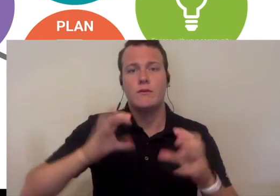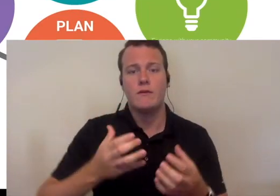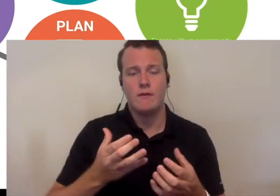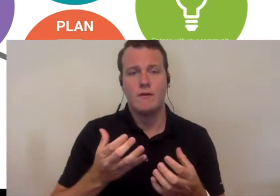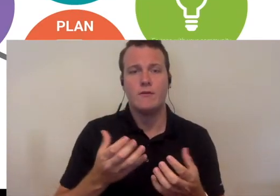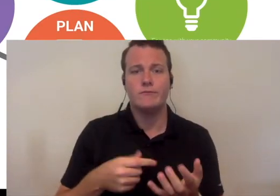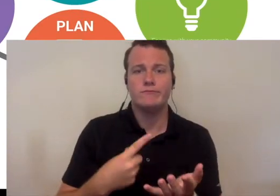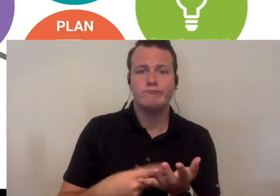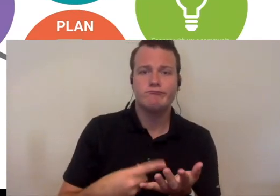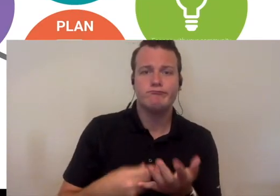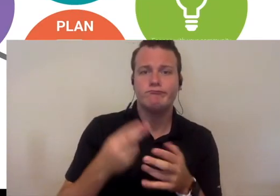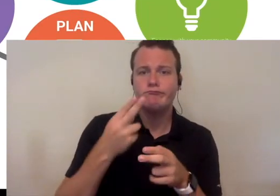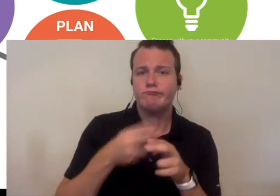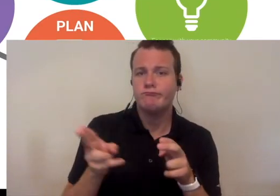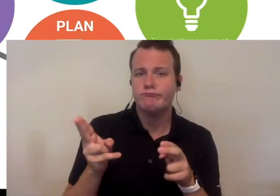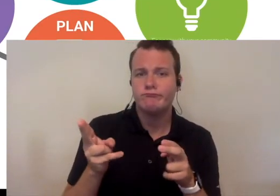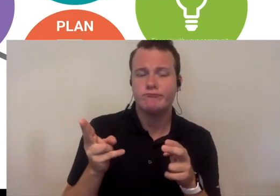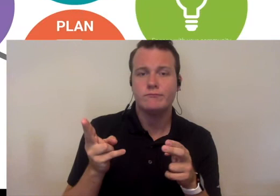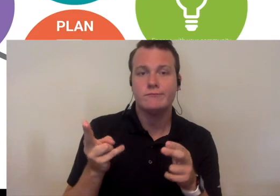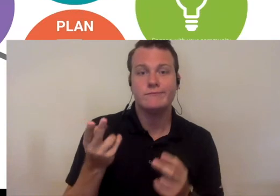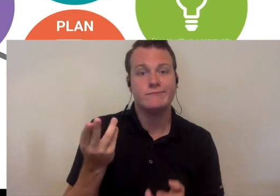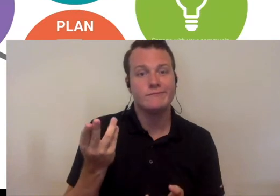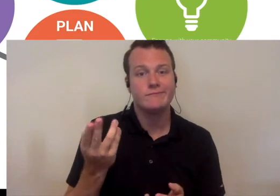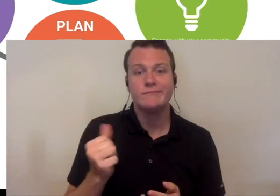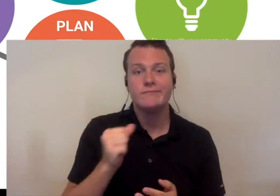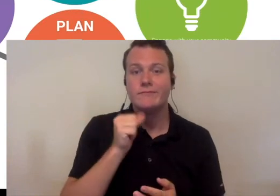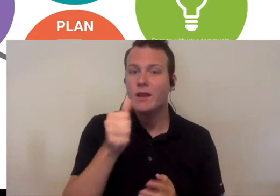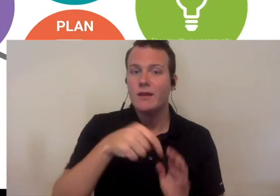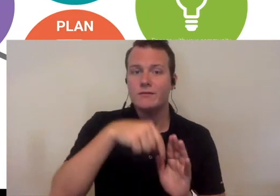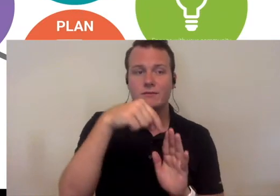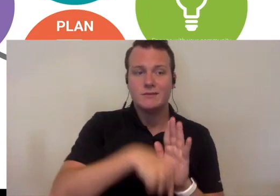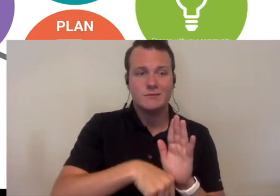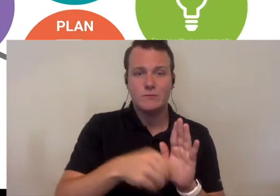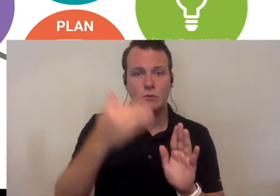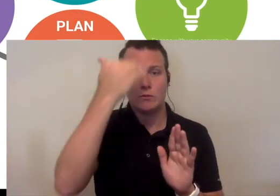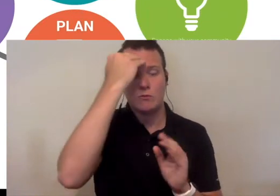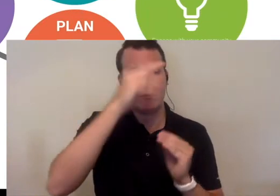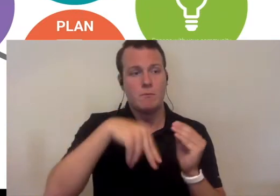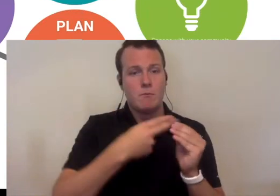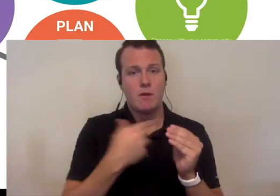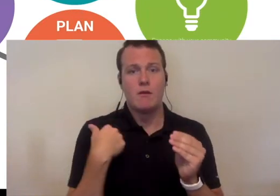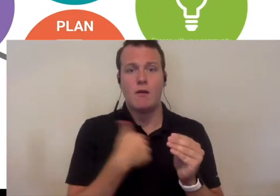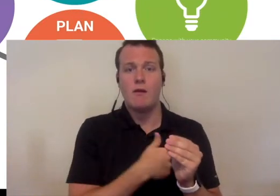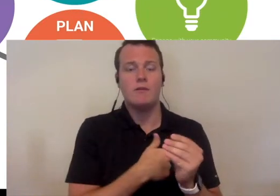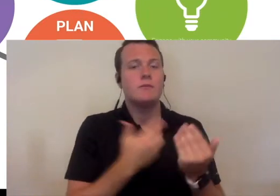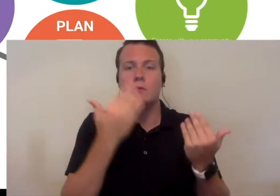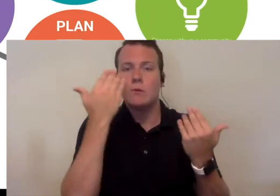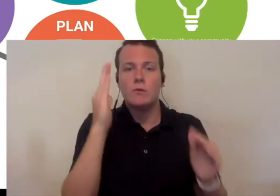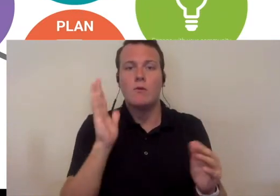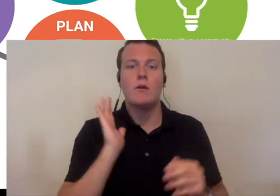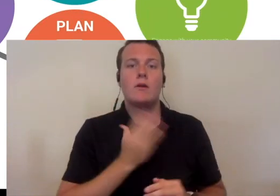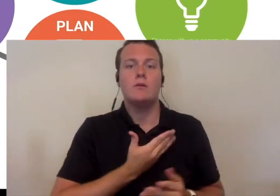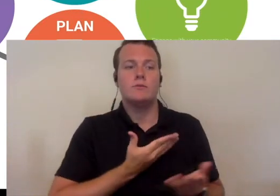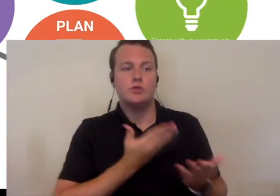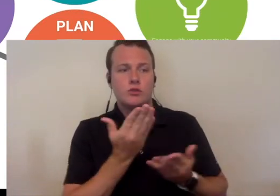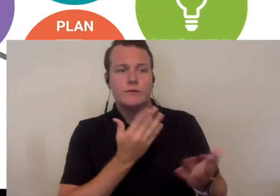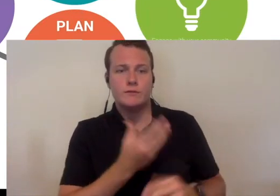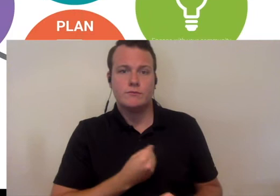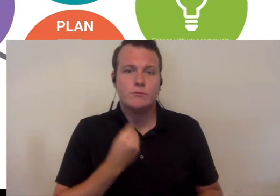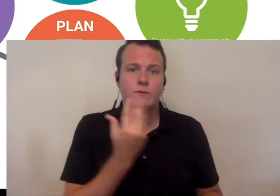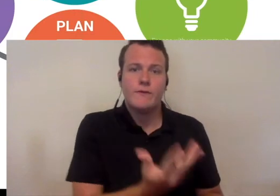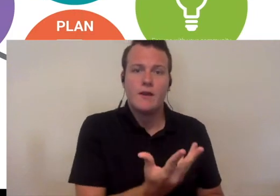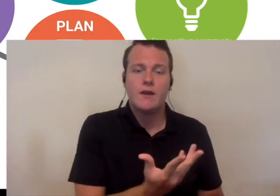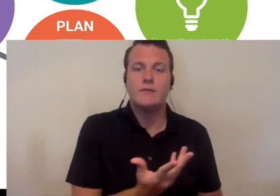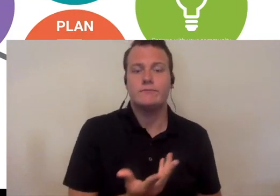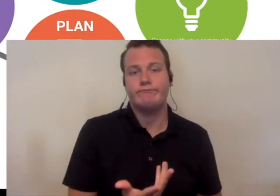course about our profession. They don't know a great deal about us. They don't know all the services that we can have, that we